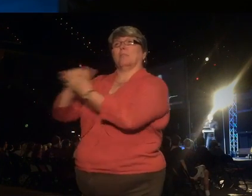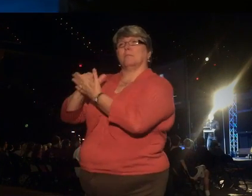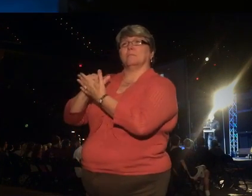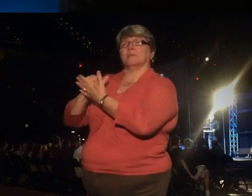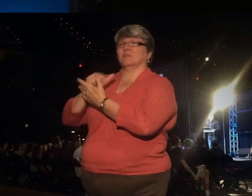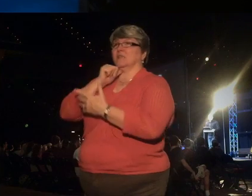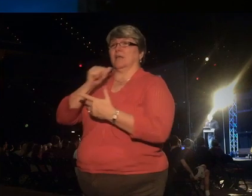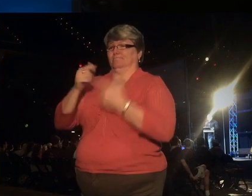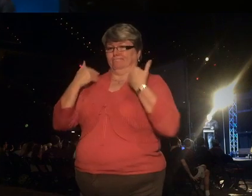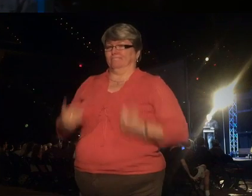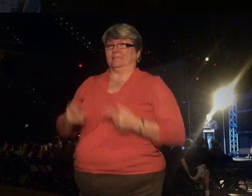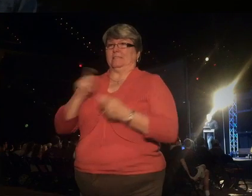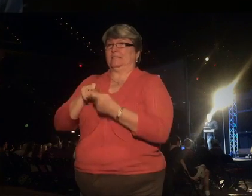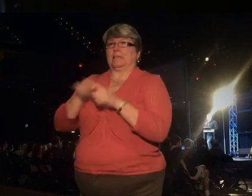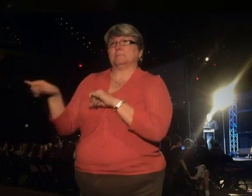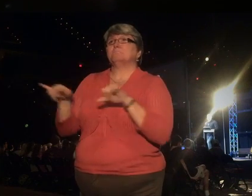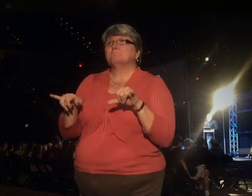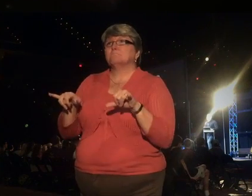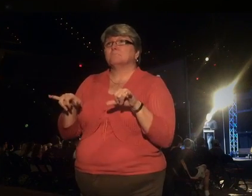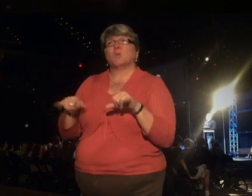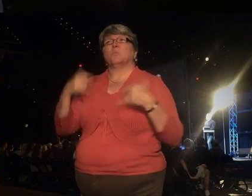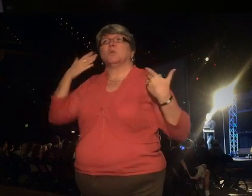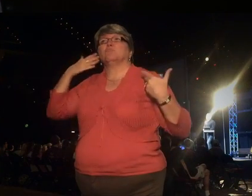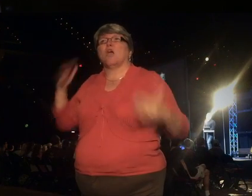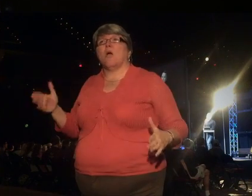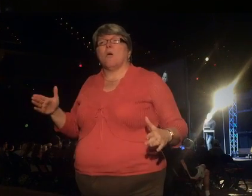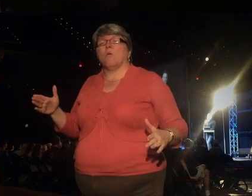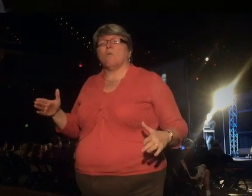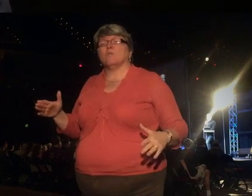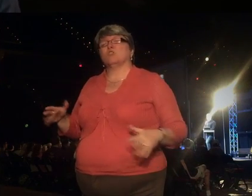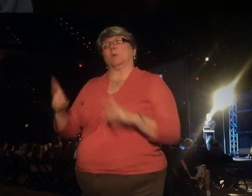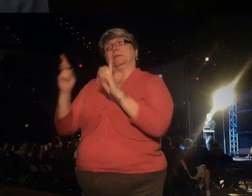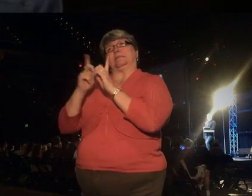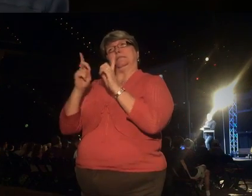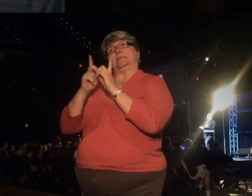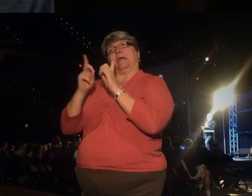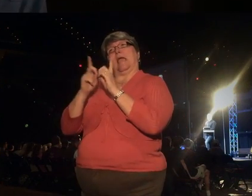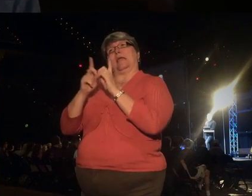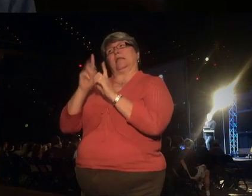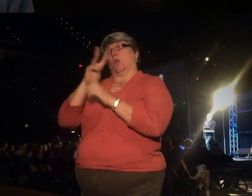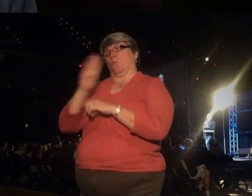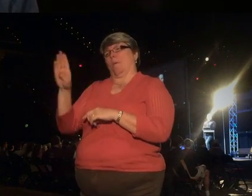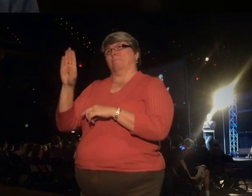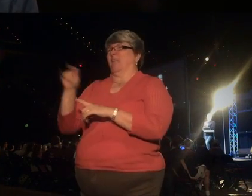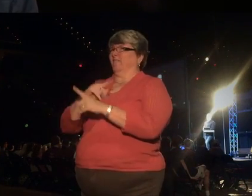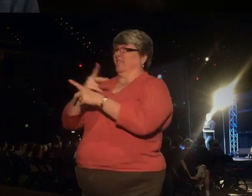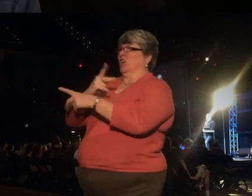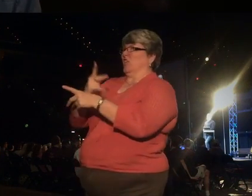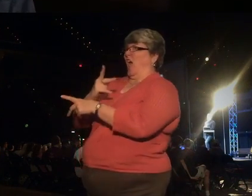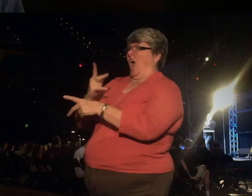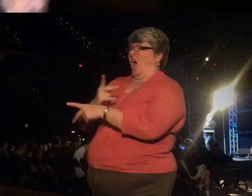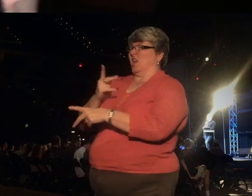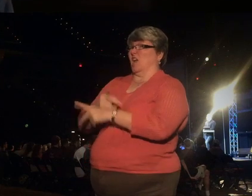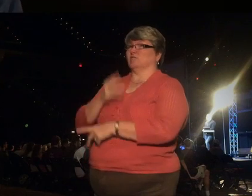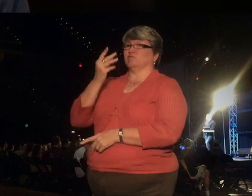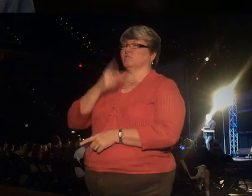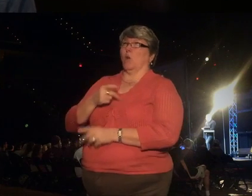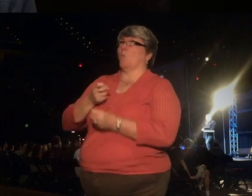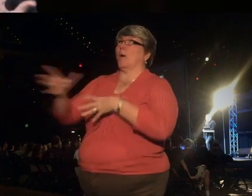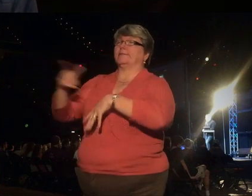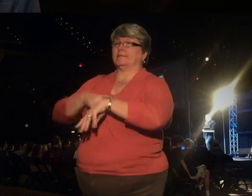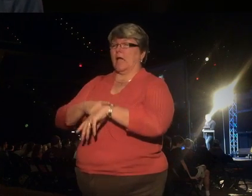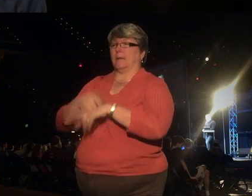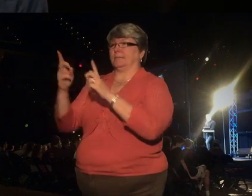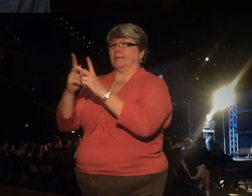not you. And so we don't know. And so it's interesting, with dating sites, they figured that out. This algorithm nonsense is a waste of time.